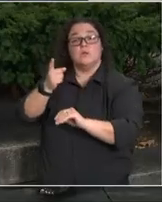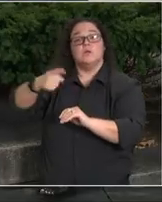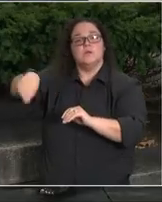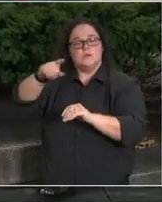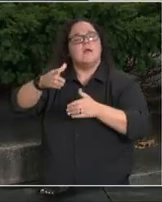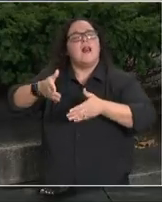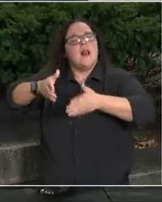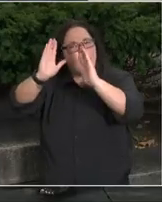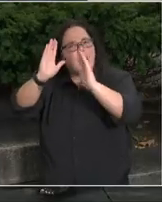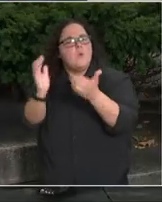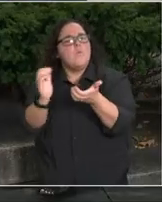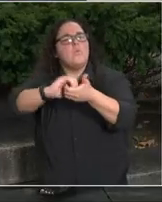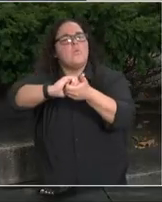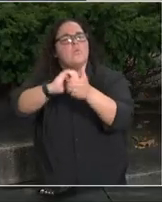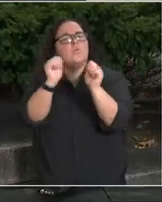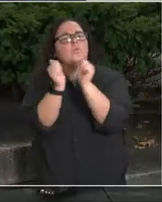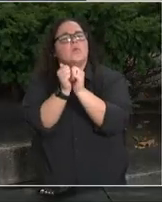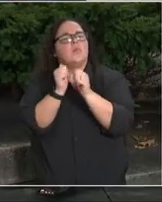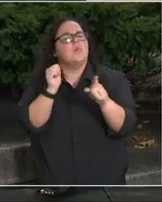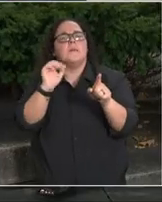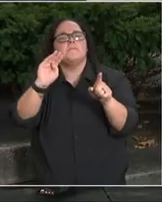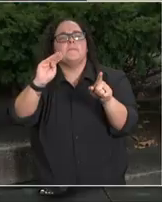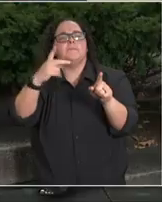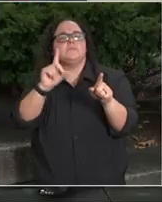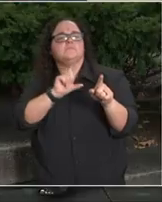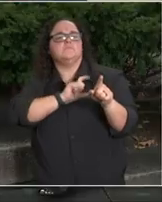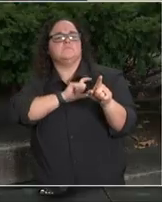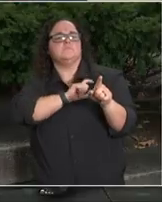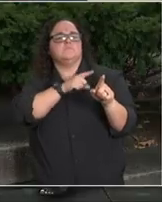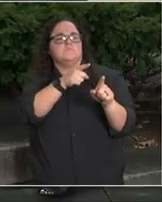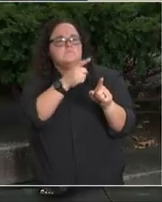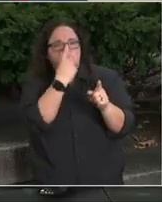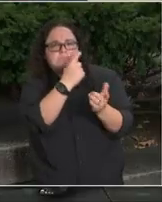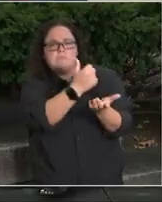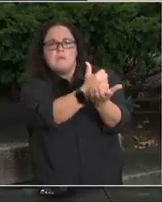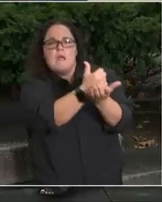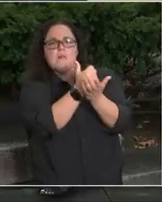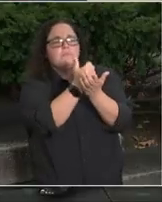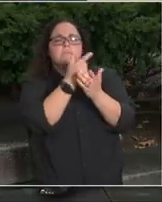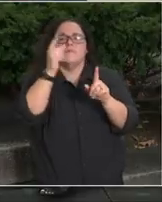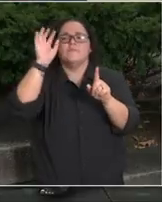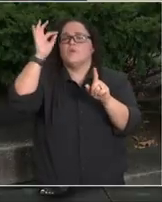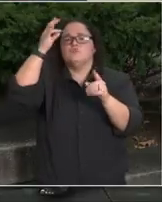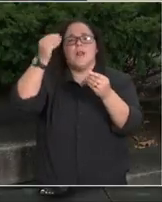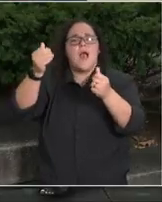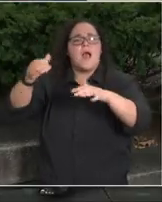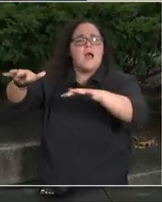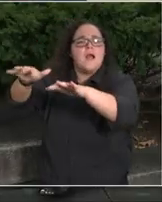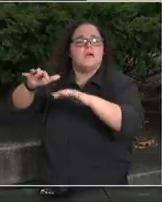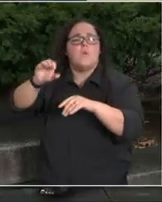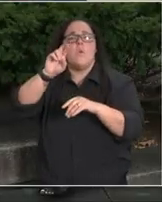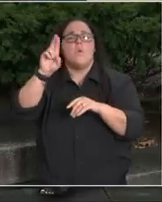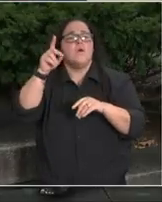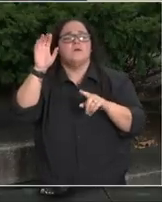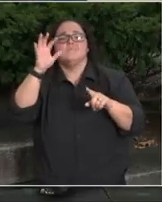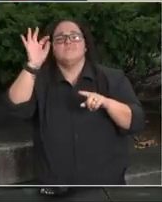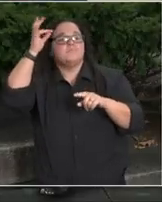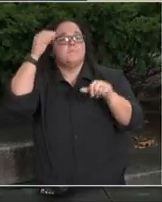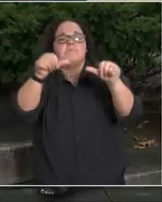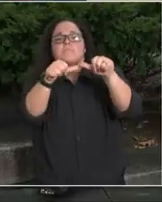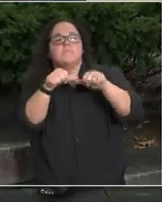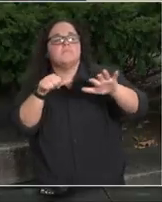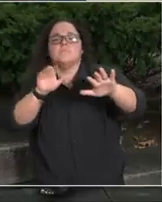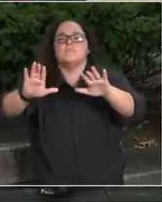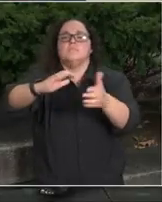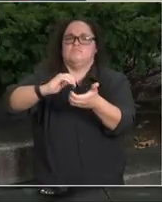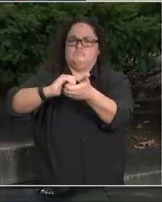whether it's clearing encampments that are adjacent to or near federal land or that might interfere with federal employees, if it's enforcement of immigration